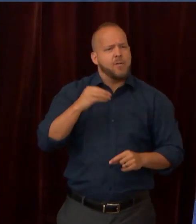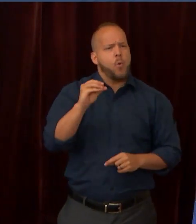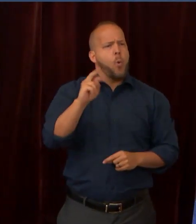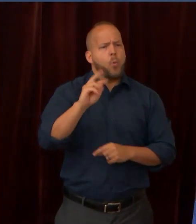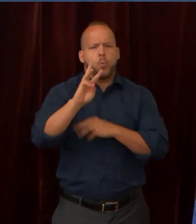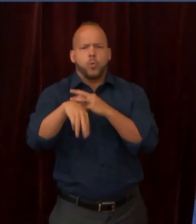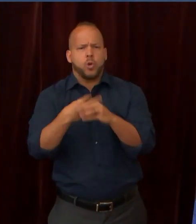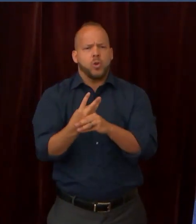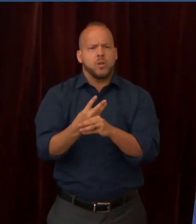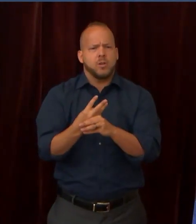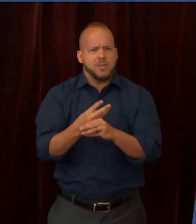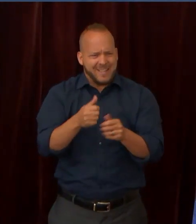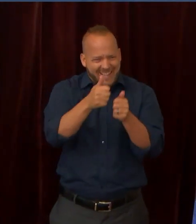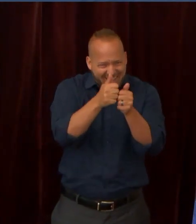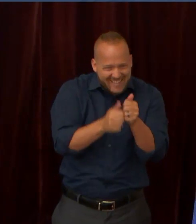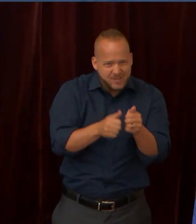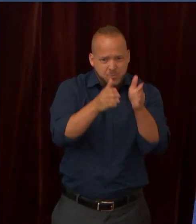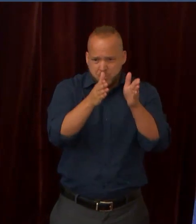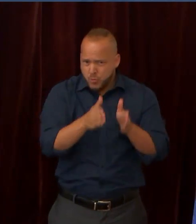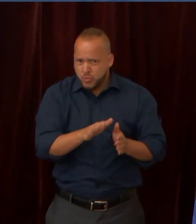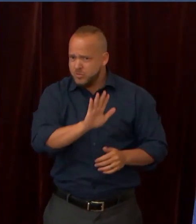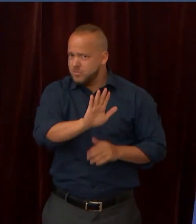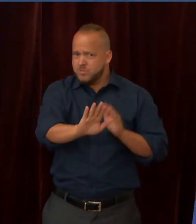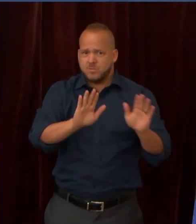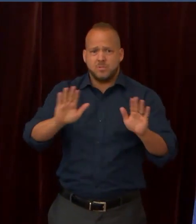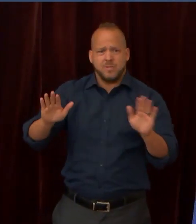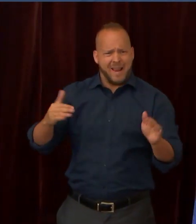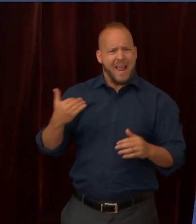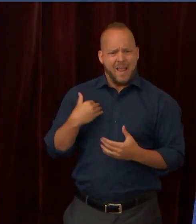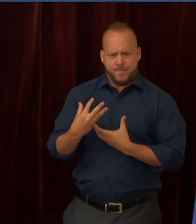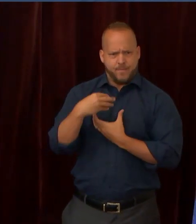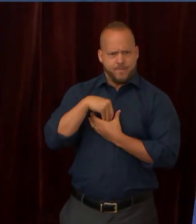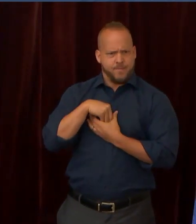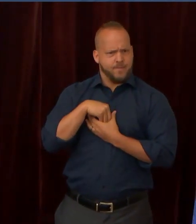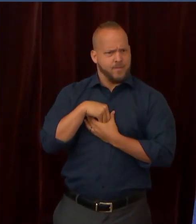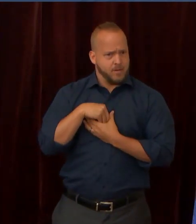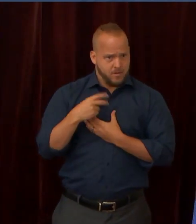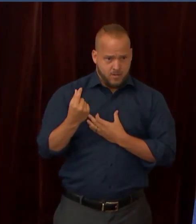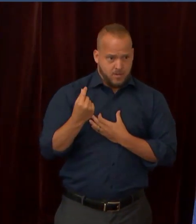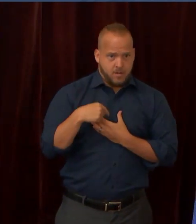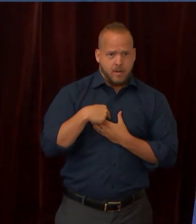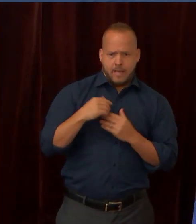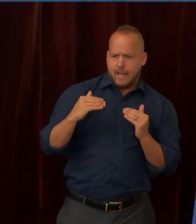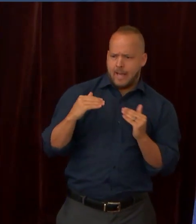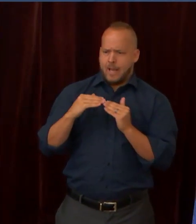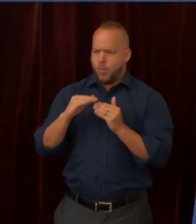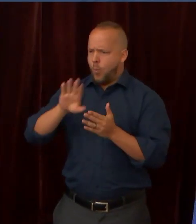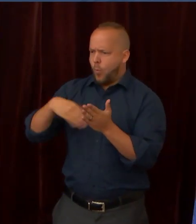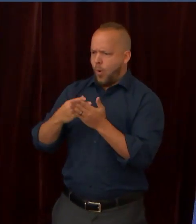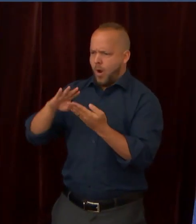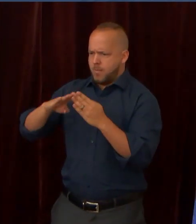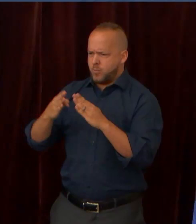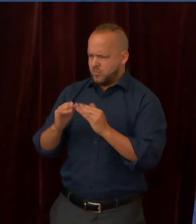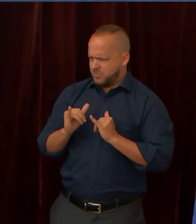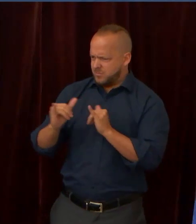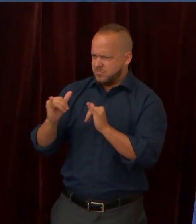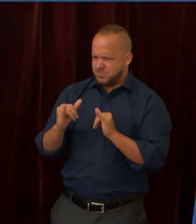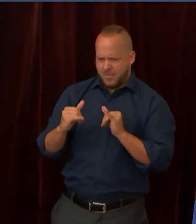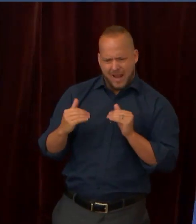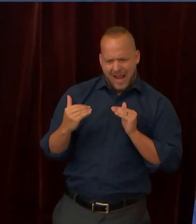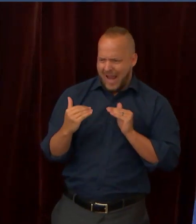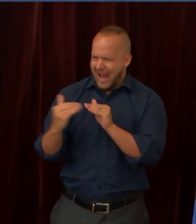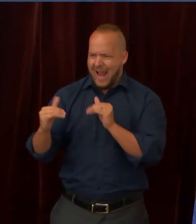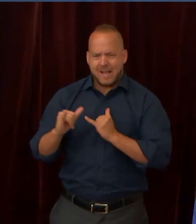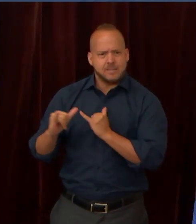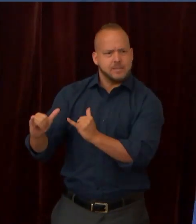each individual stands the entirety of the community, because the community is only complete when it is constituted by all